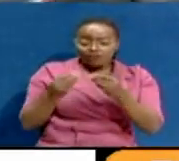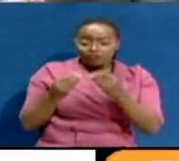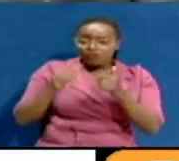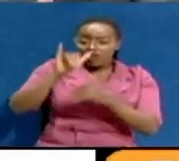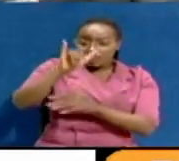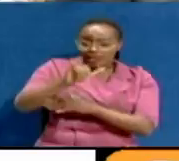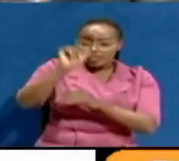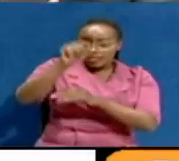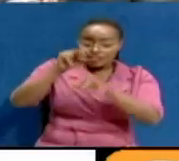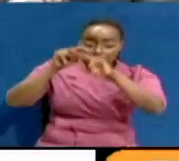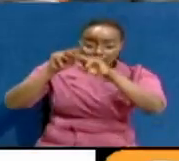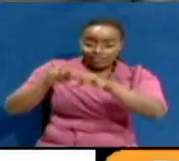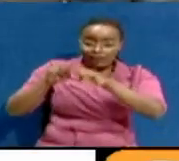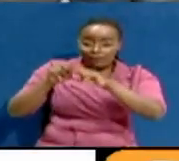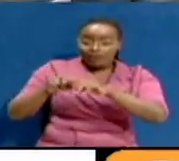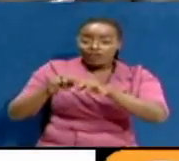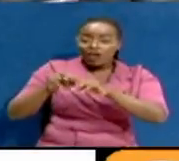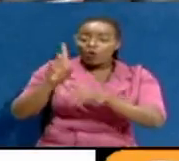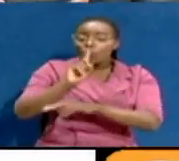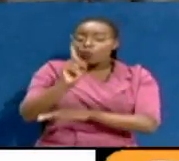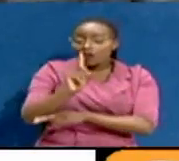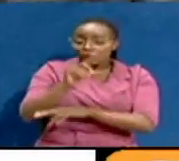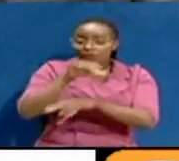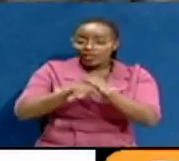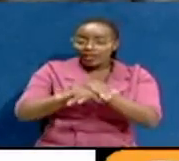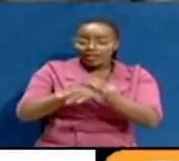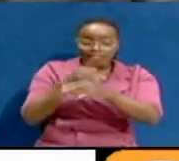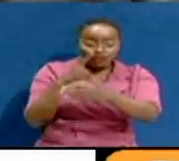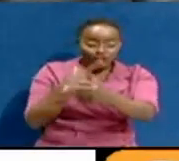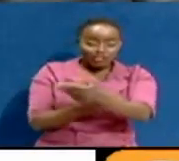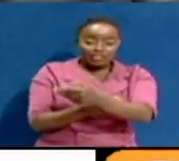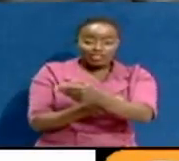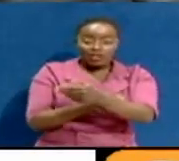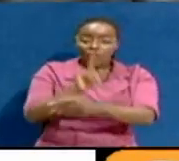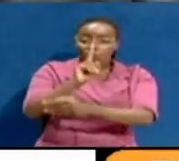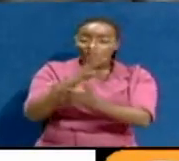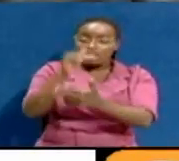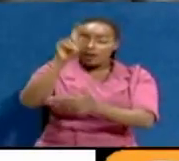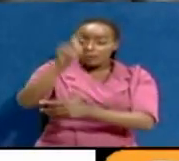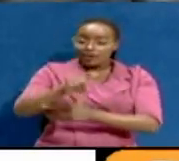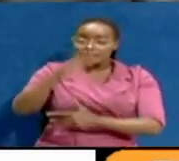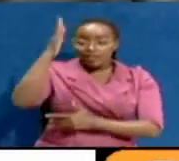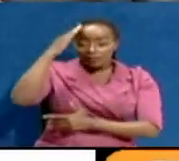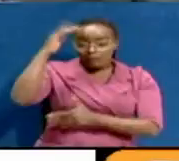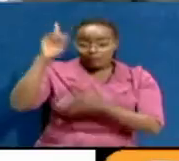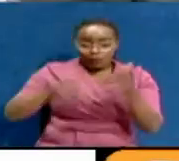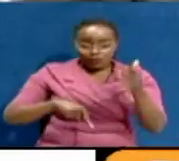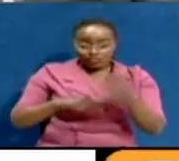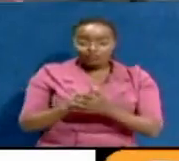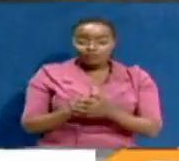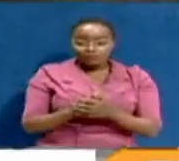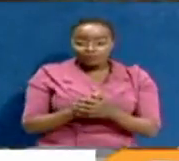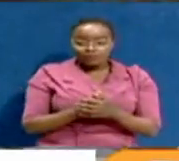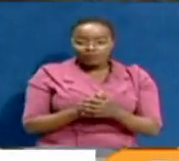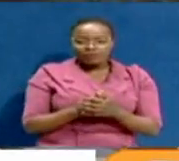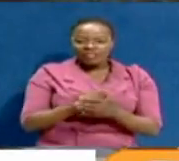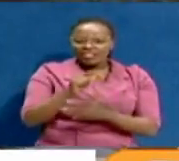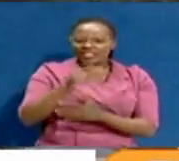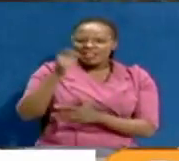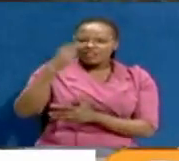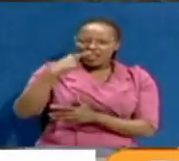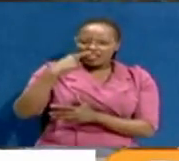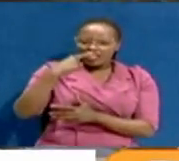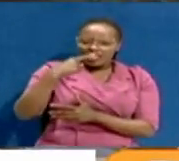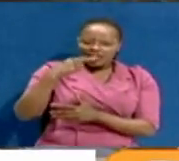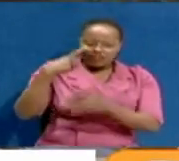way, but it's dependent on when we receive the vaccine. Now, one of the things we have to realize is that there isn't a vaccine